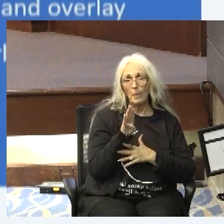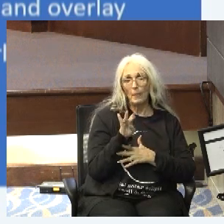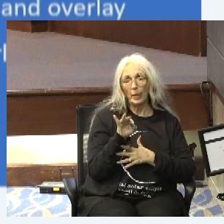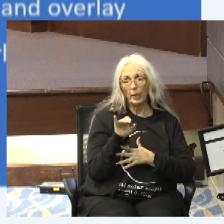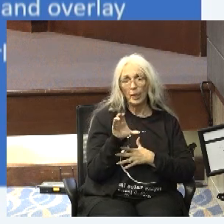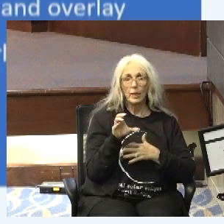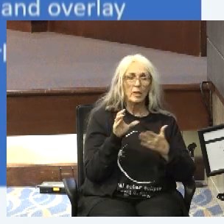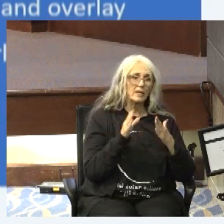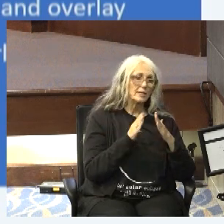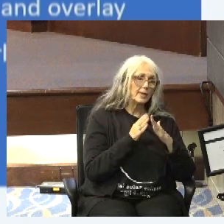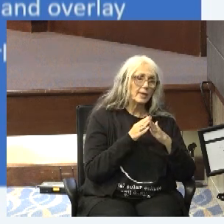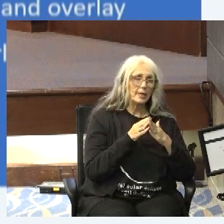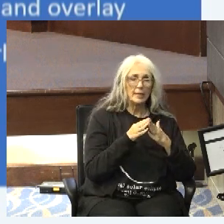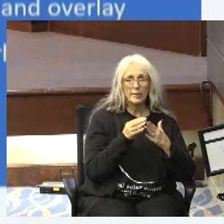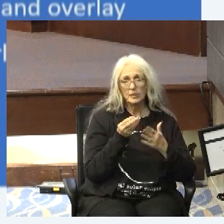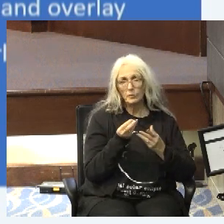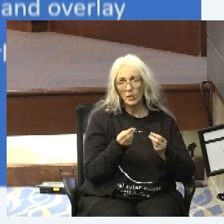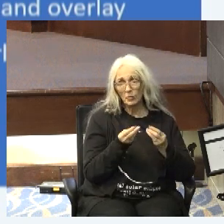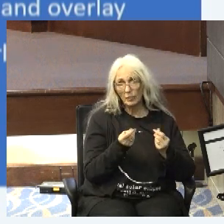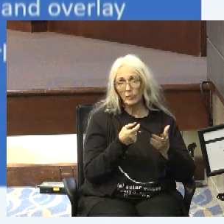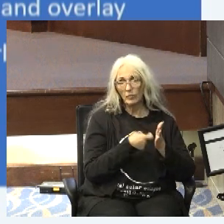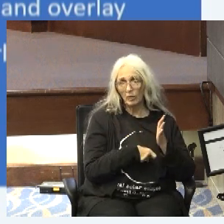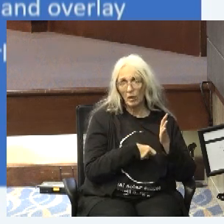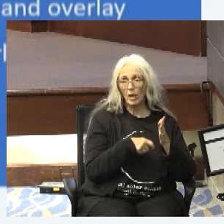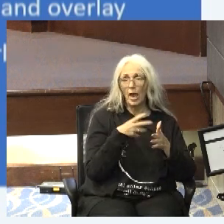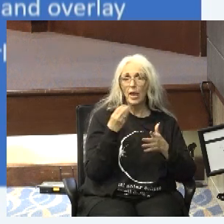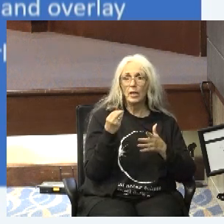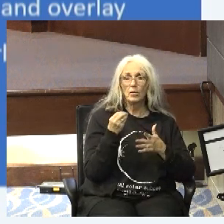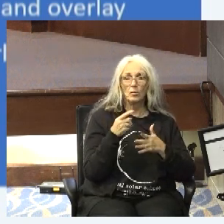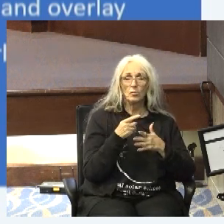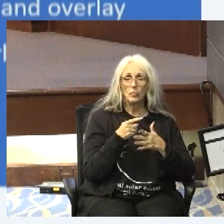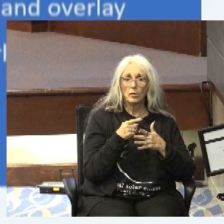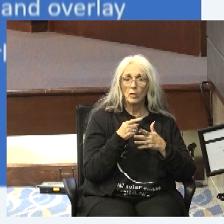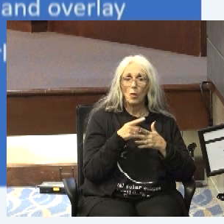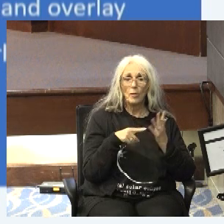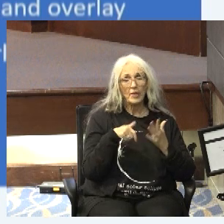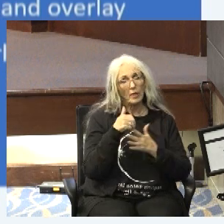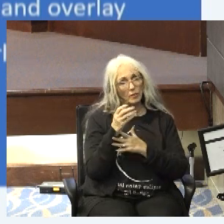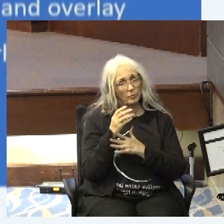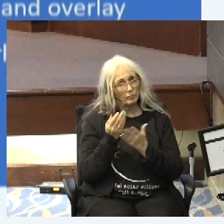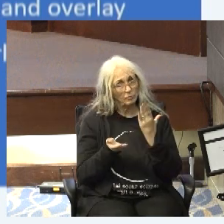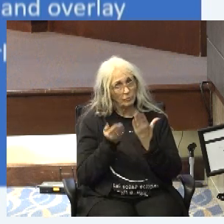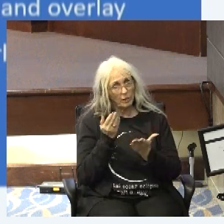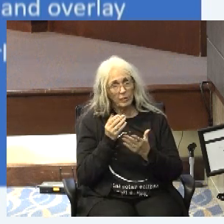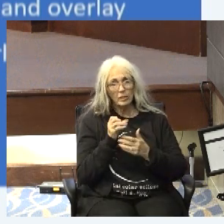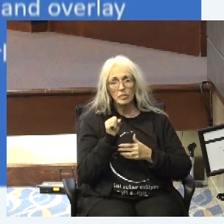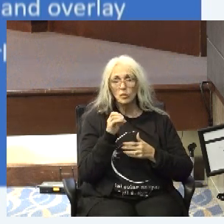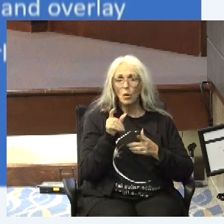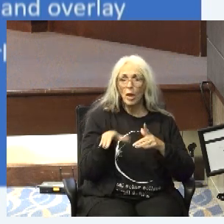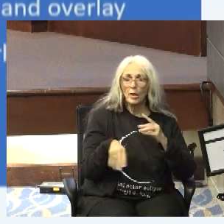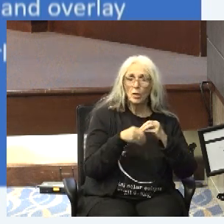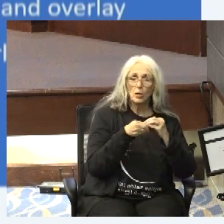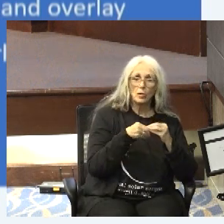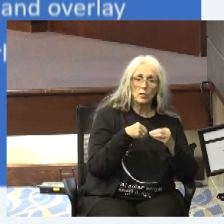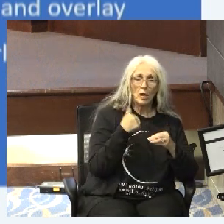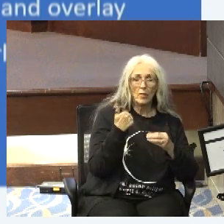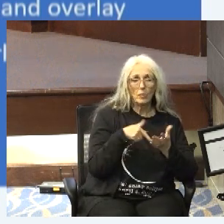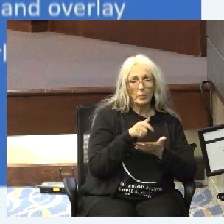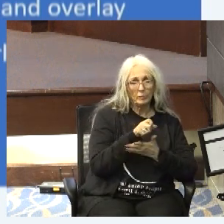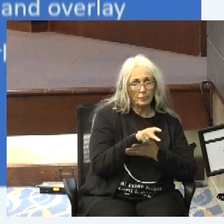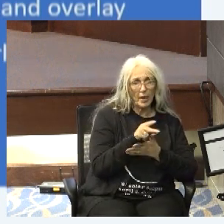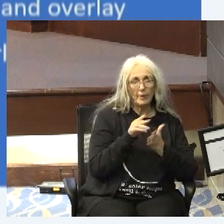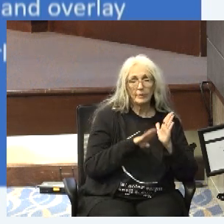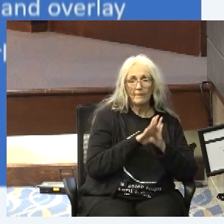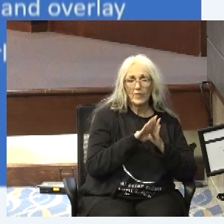revenues might be and what the TERS 4 revenues might be. I've also included potential reimbursements to the developer based